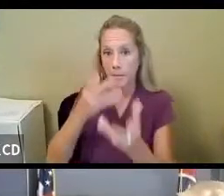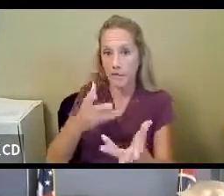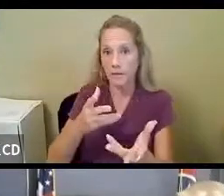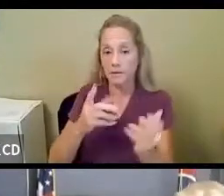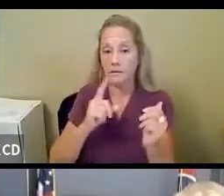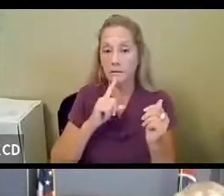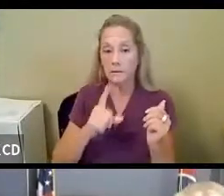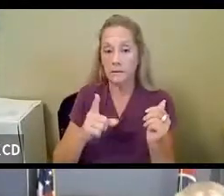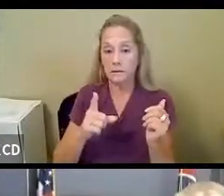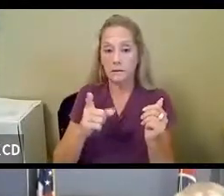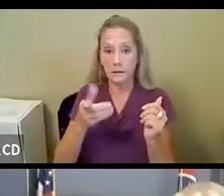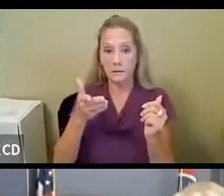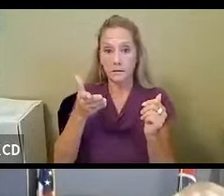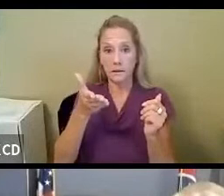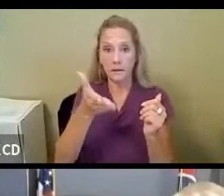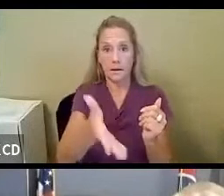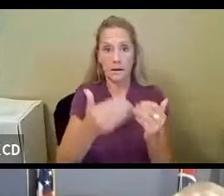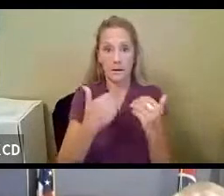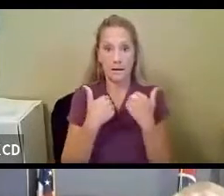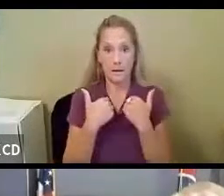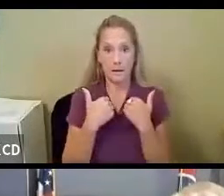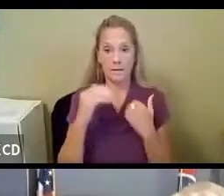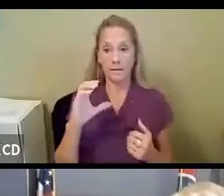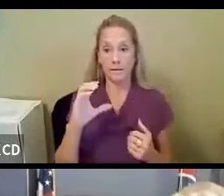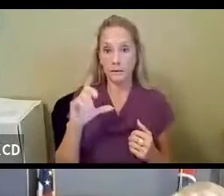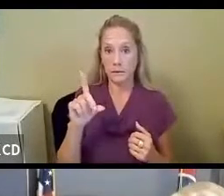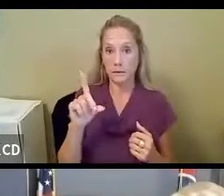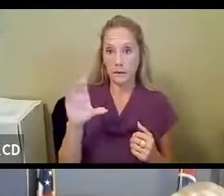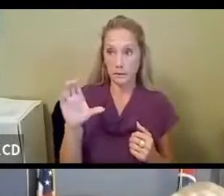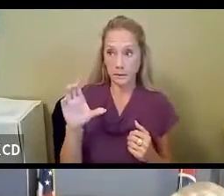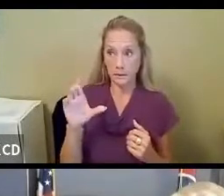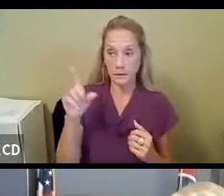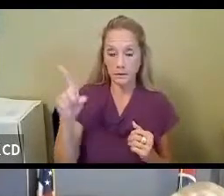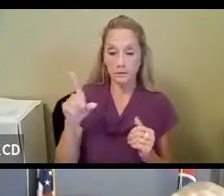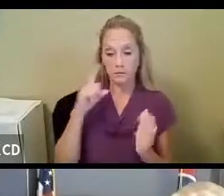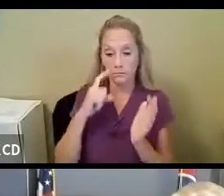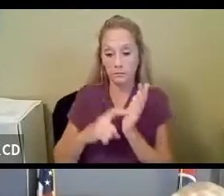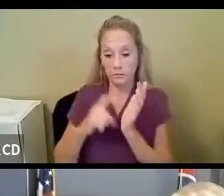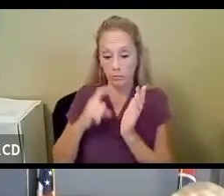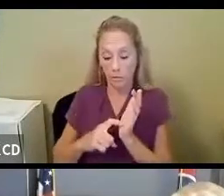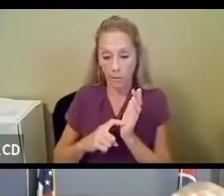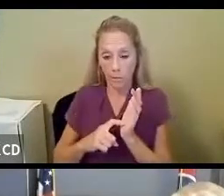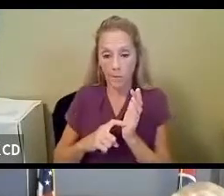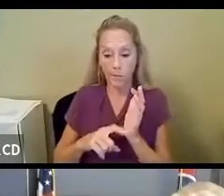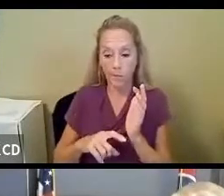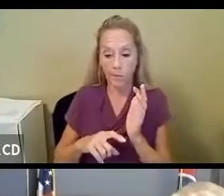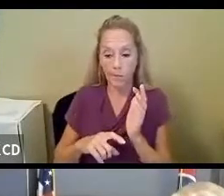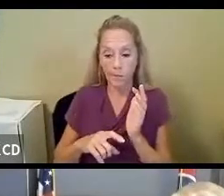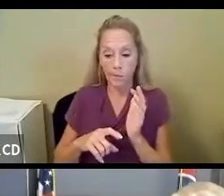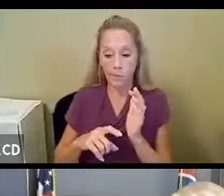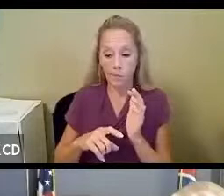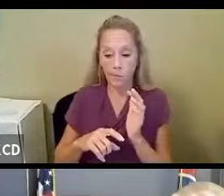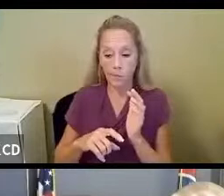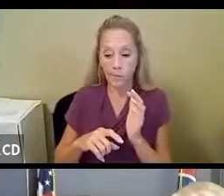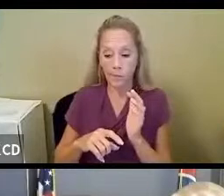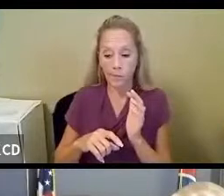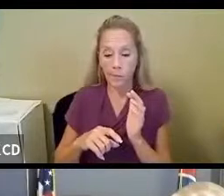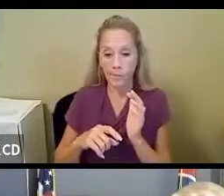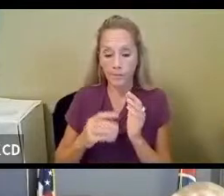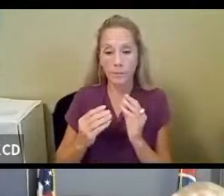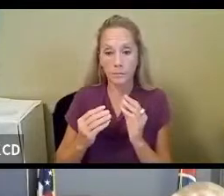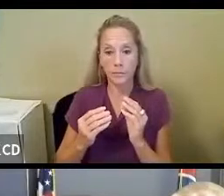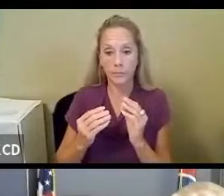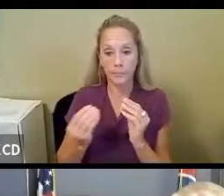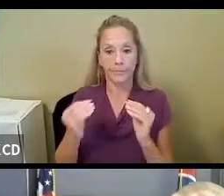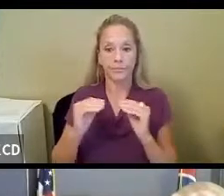way to look at this, that their CDC is finding this is more of a problem, and we want to head